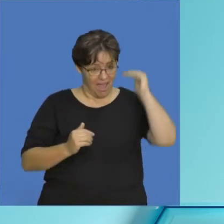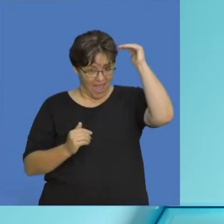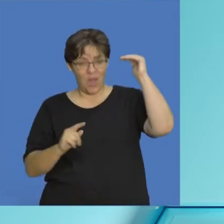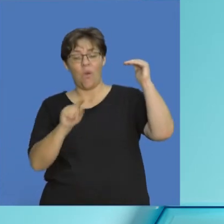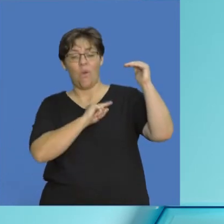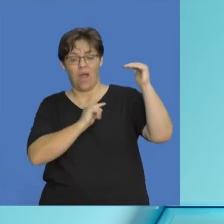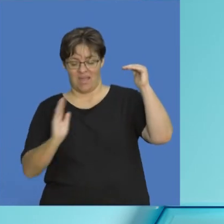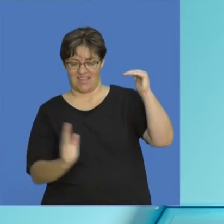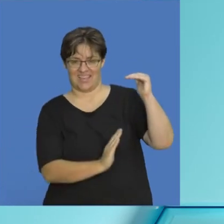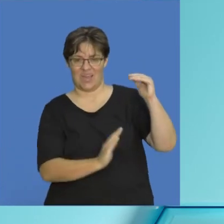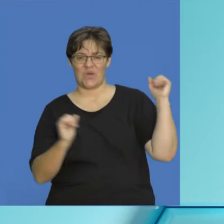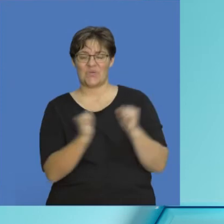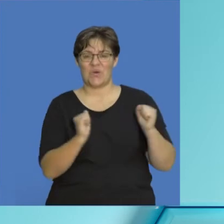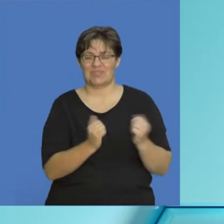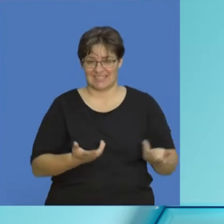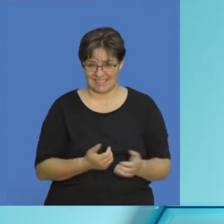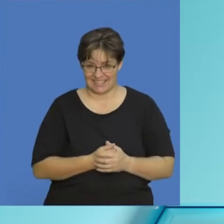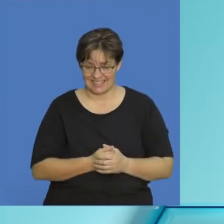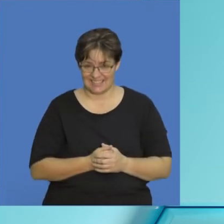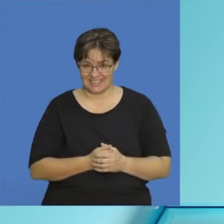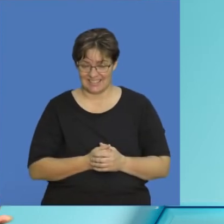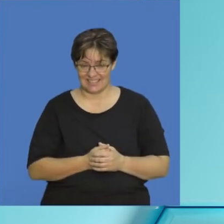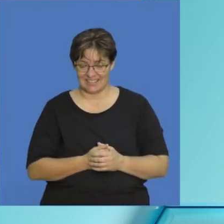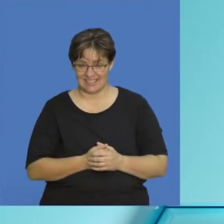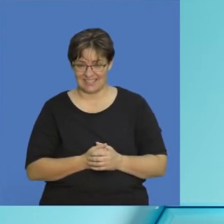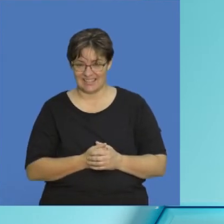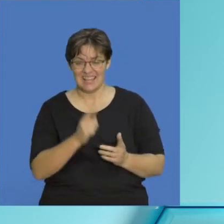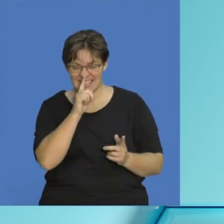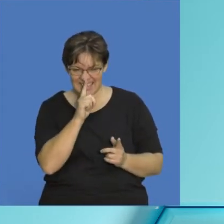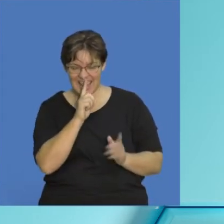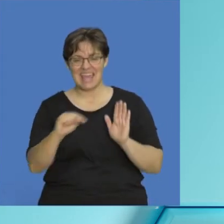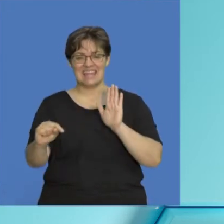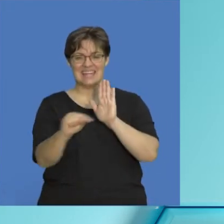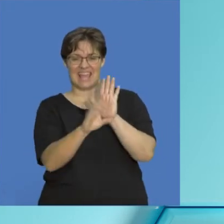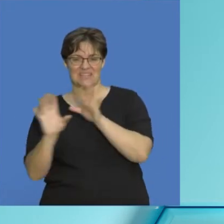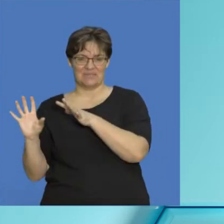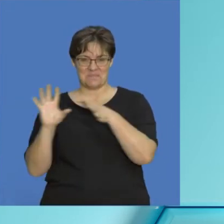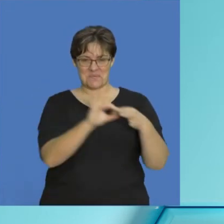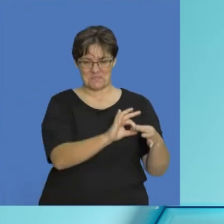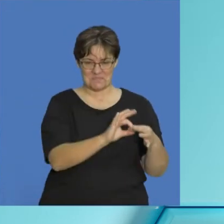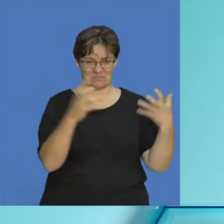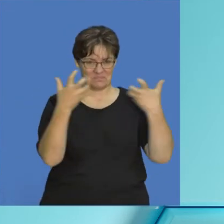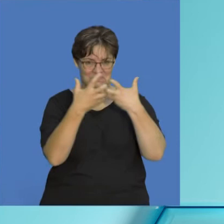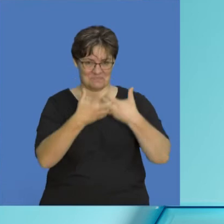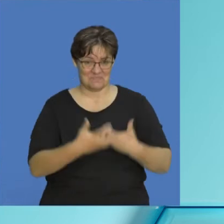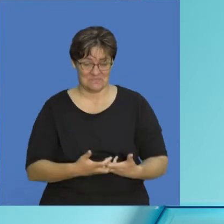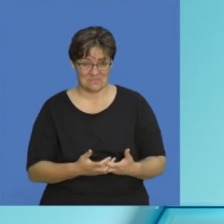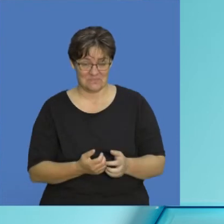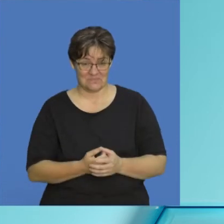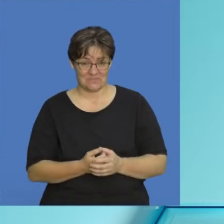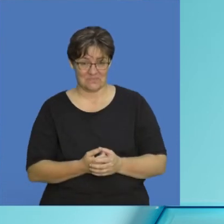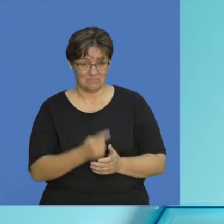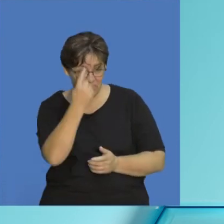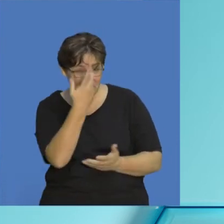soup because it's colder, then people buy it. Can you think of something that has a negative correlation?